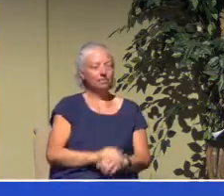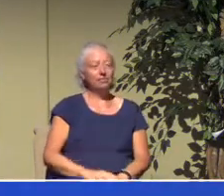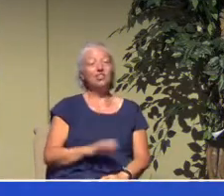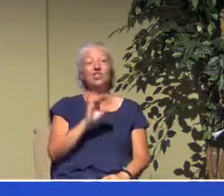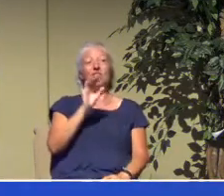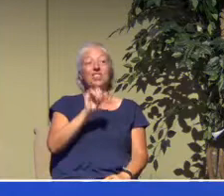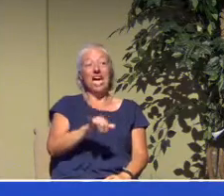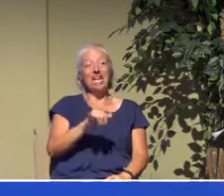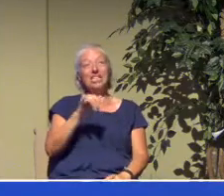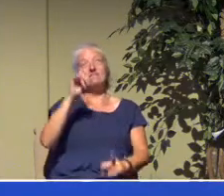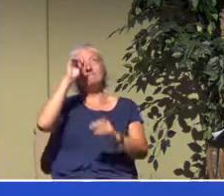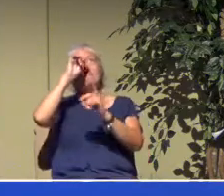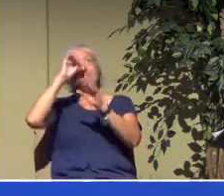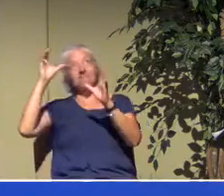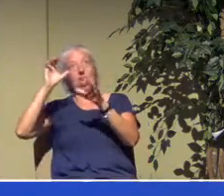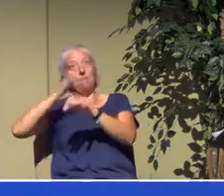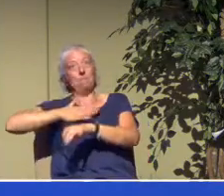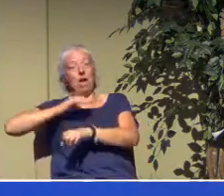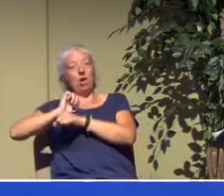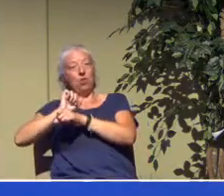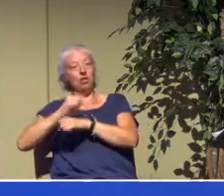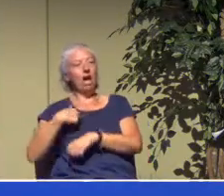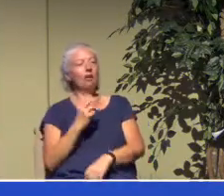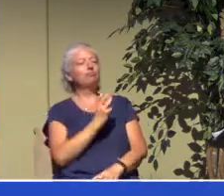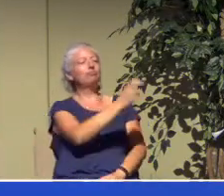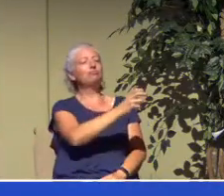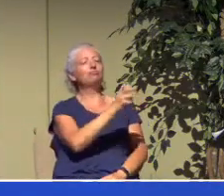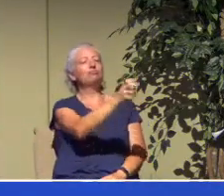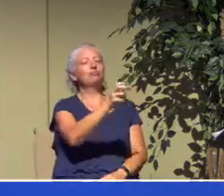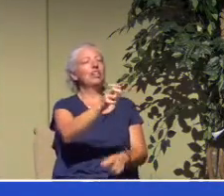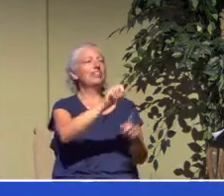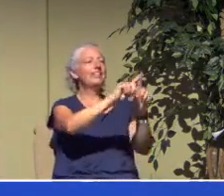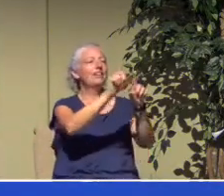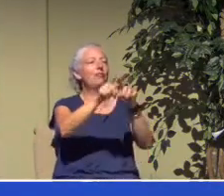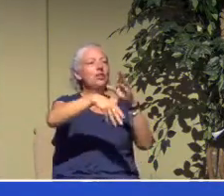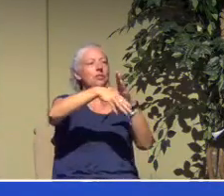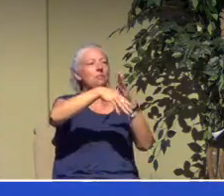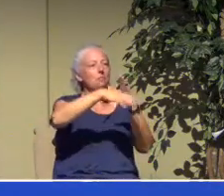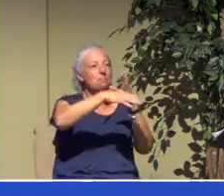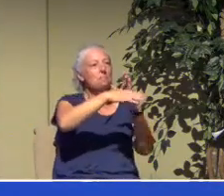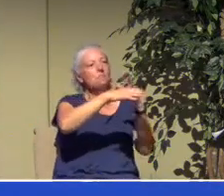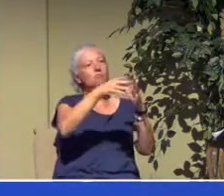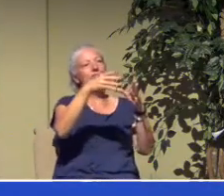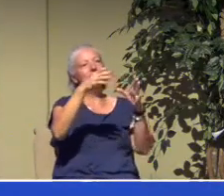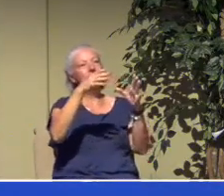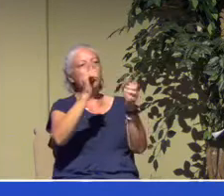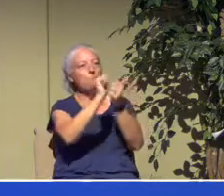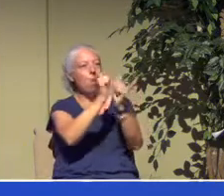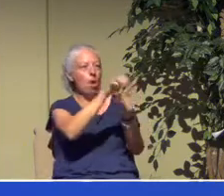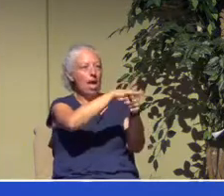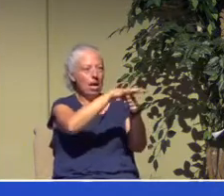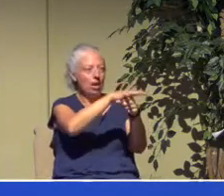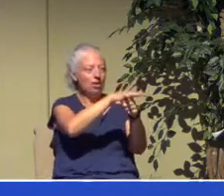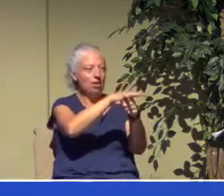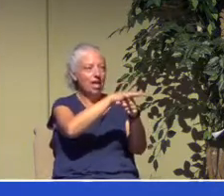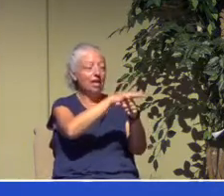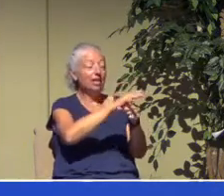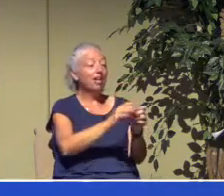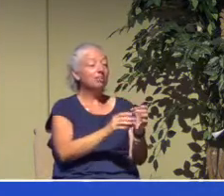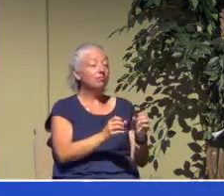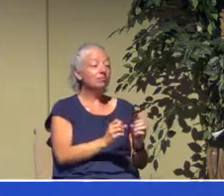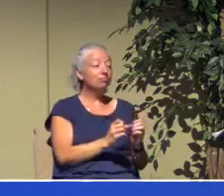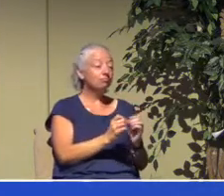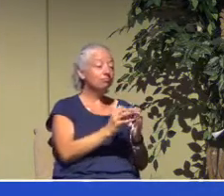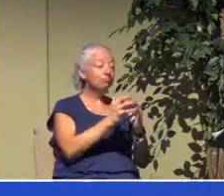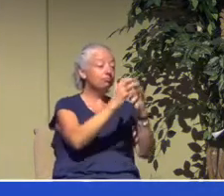of the work there. I go to the sport facilities, build relationships with the youth, and somehow plug them into